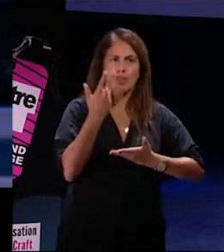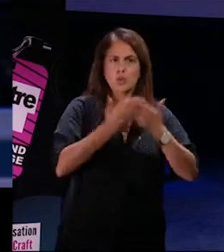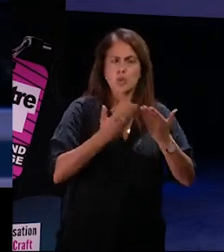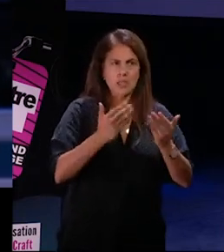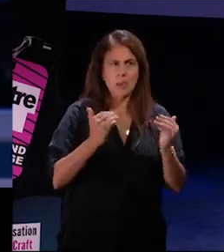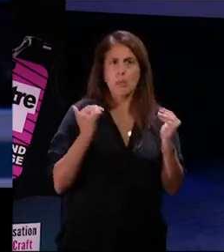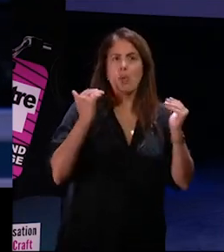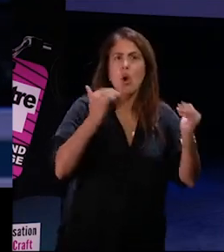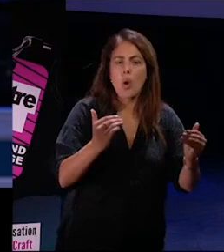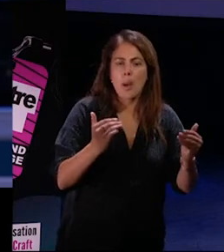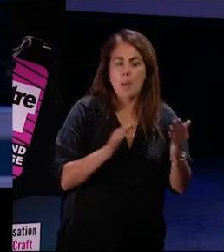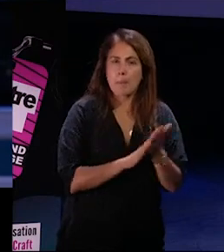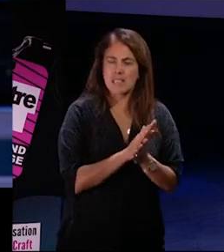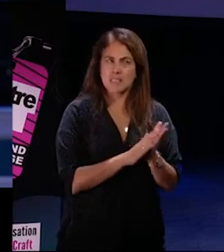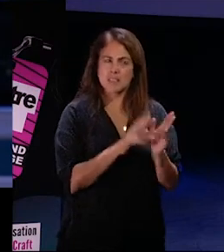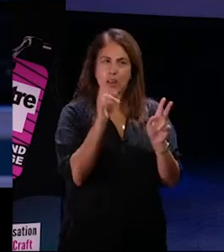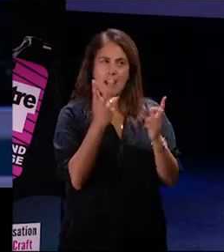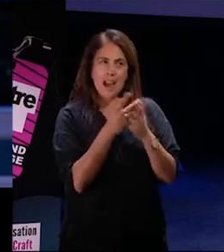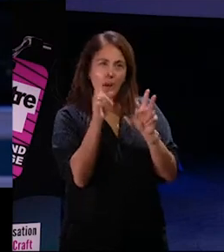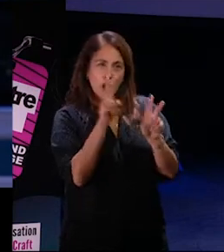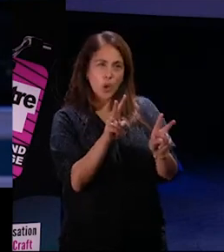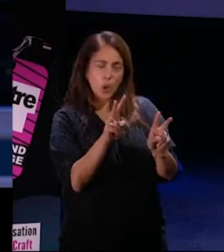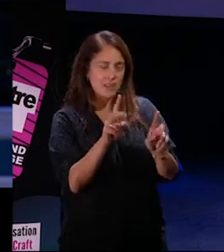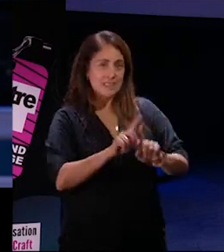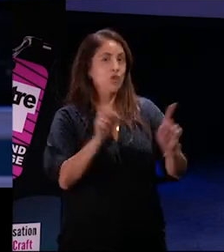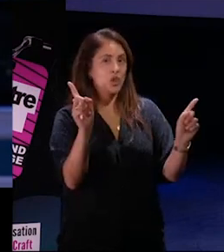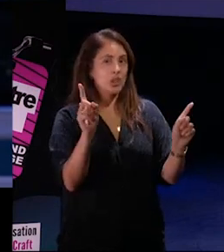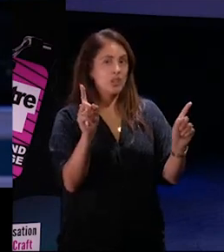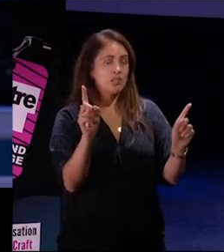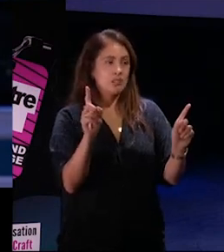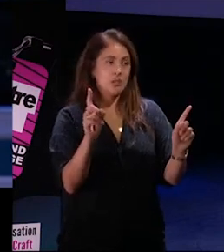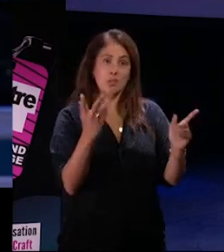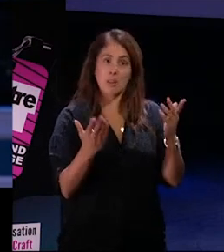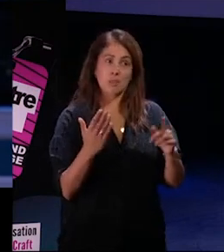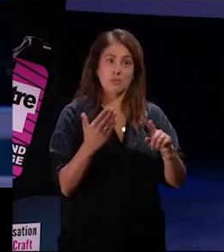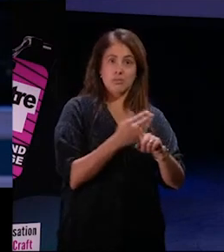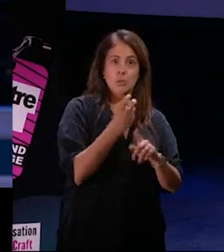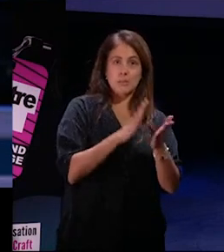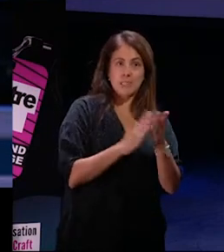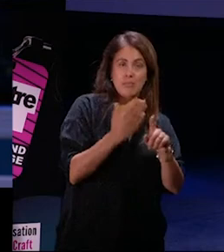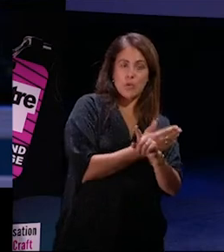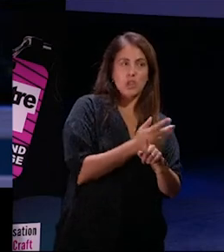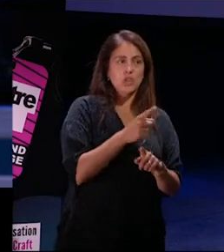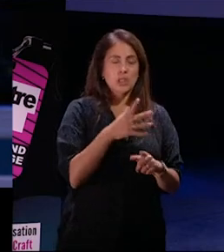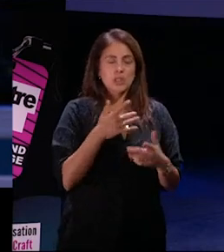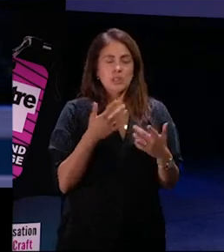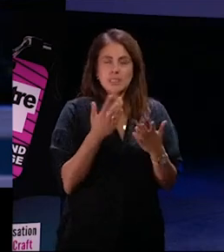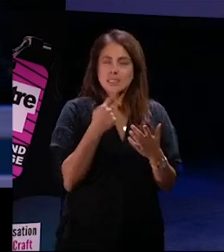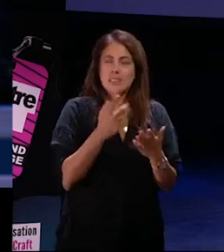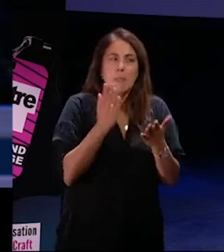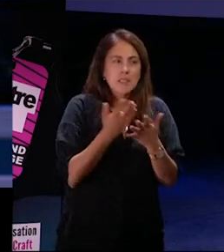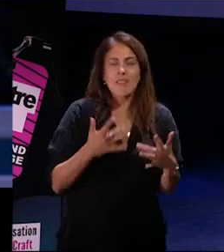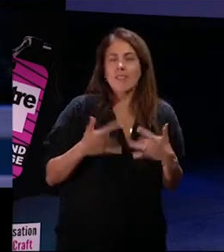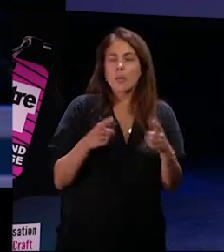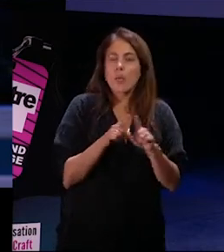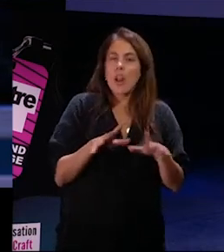doing doesn't look the same as it was on stage 20 minutes earlier. And she needs to feel that. She needs to see what that feels like. She needs to see what that